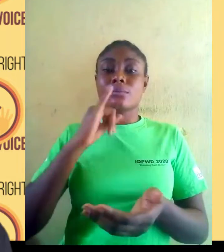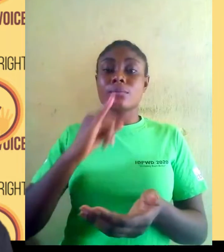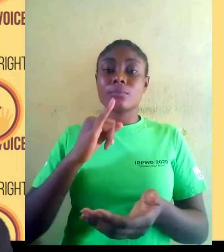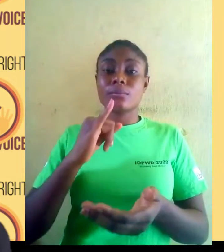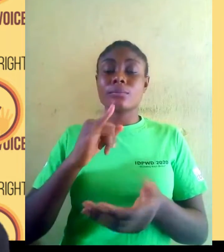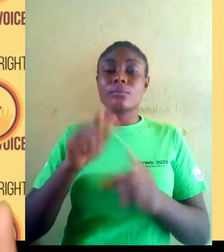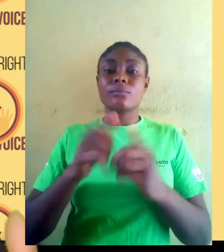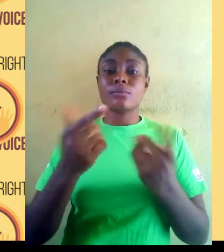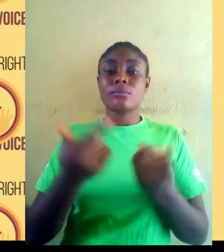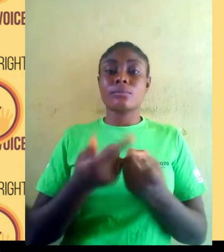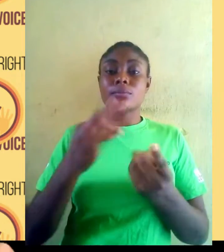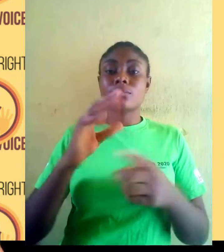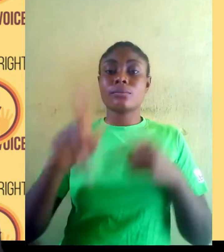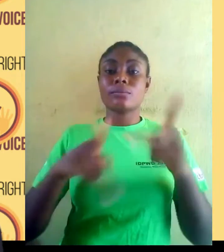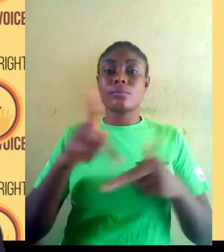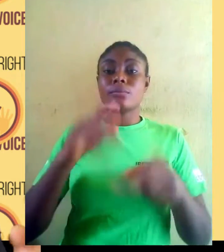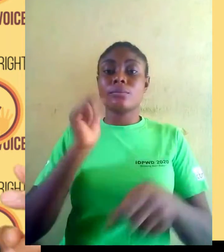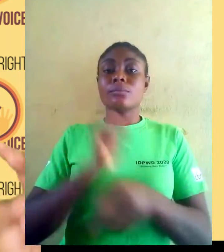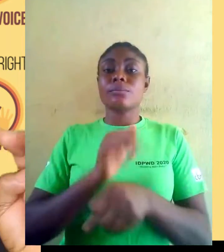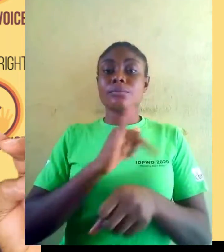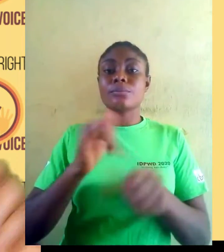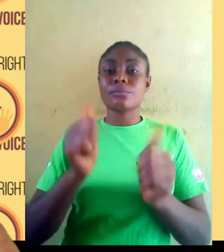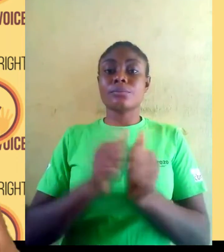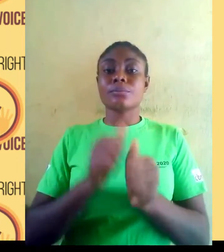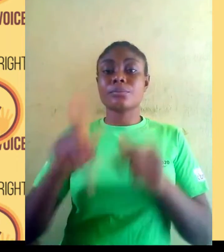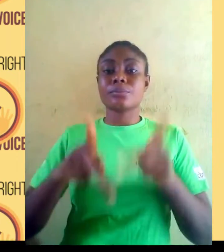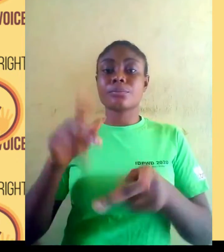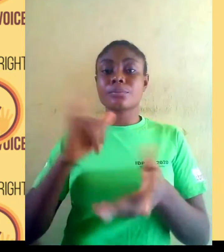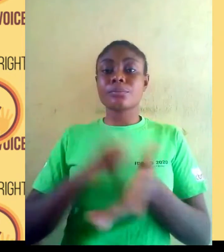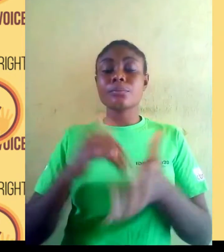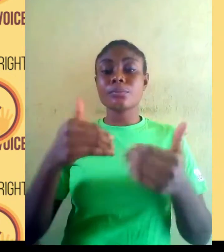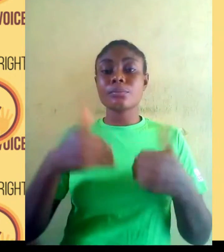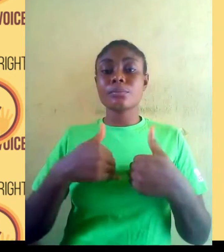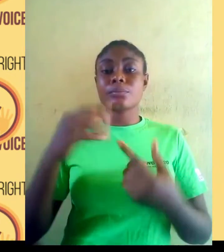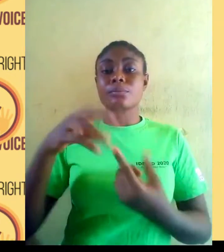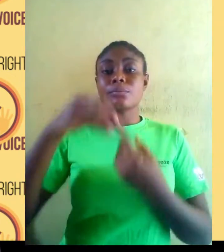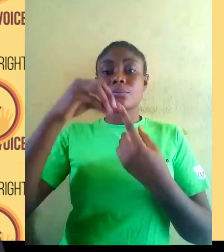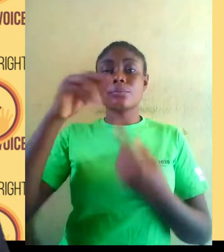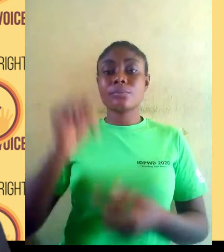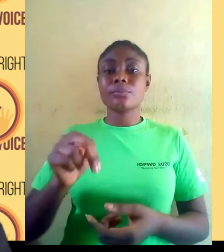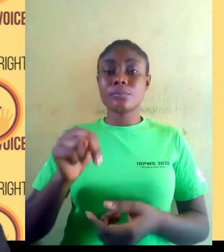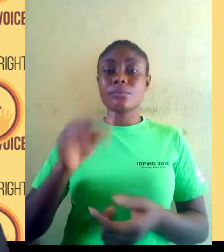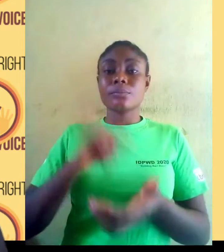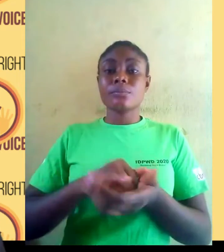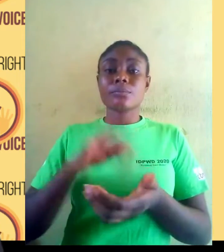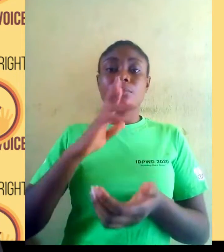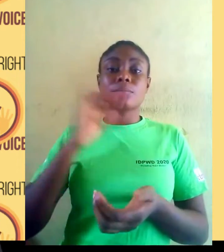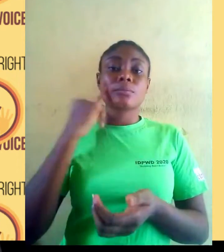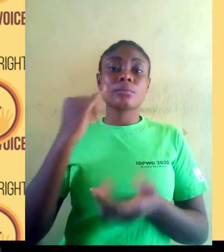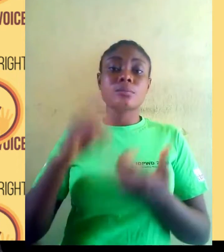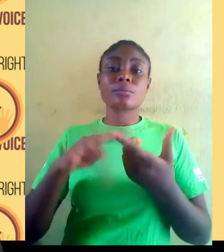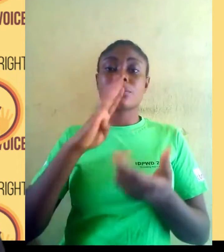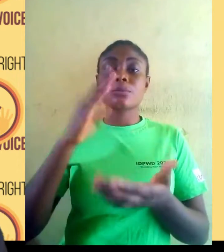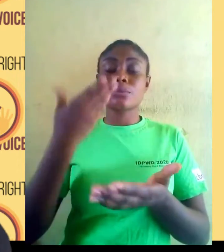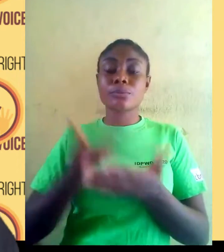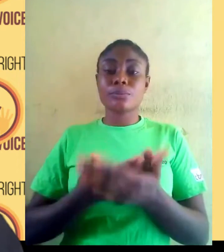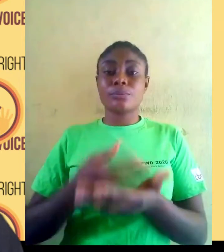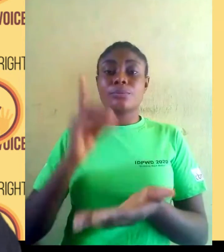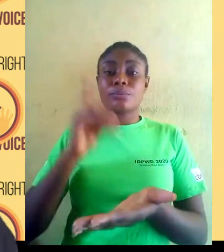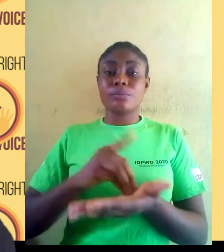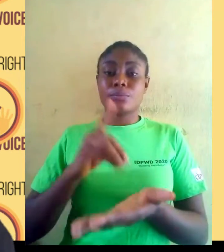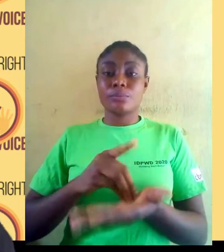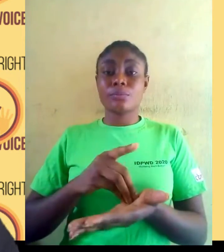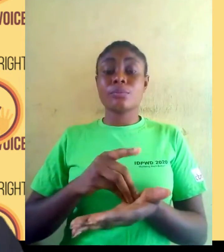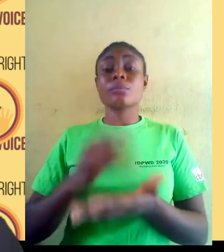people working with people that have special needs, quote and unquote, that are supposed to be well documented, both for